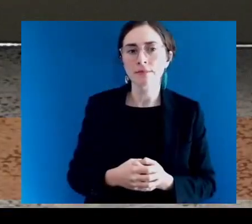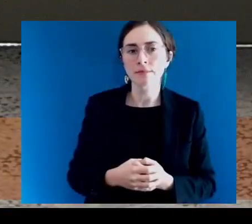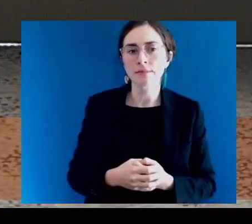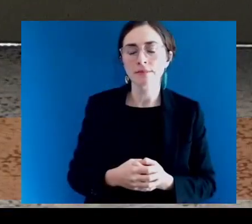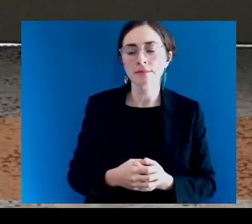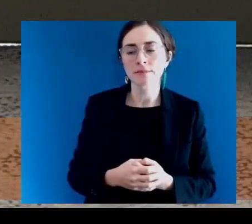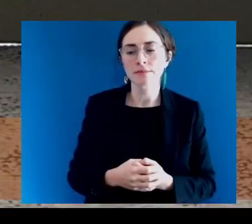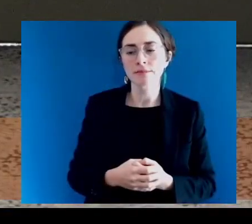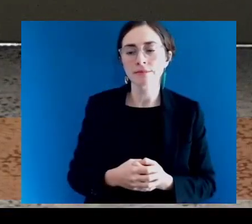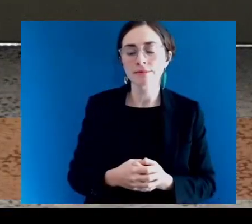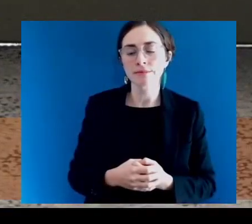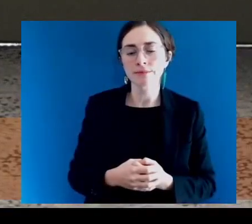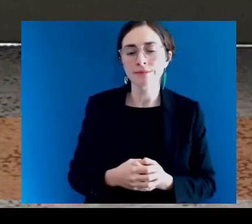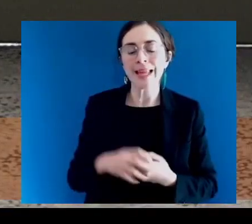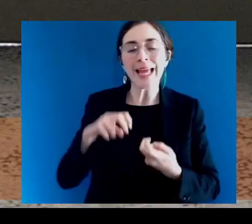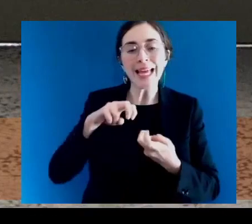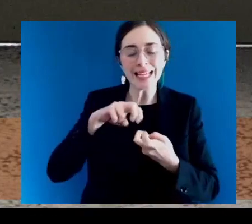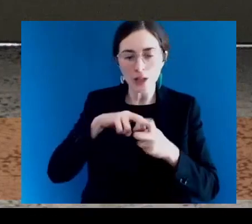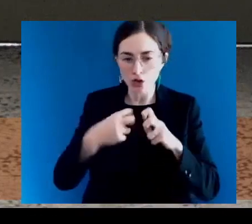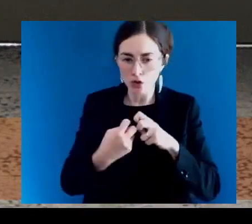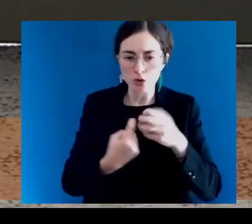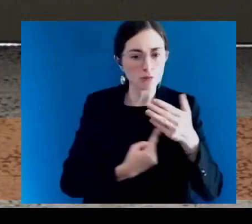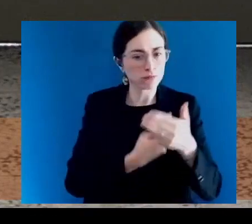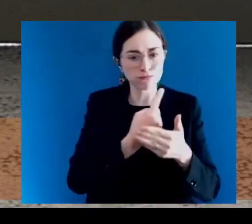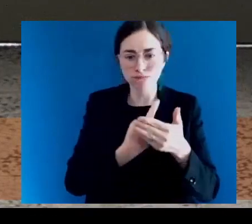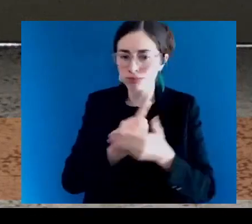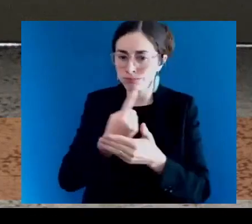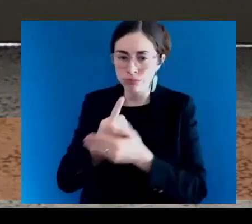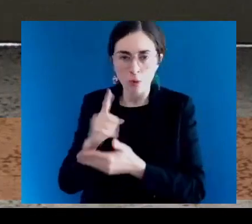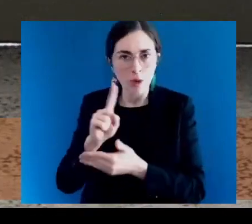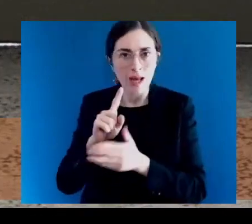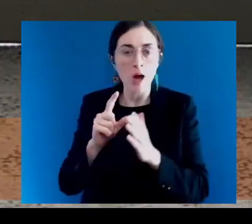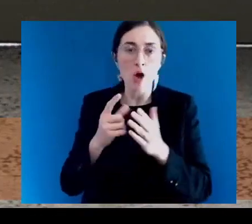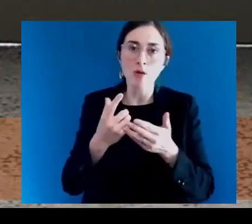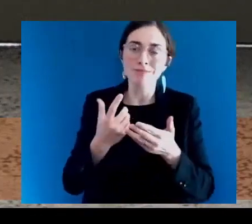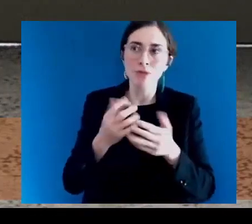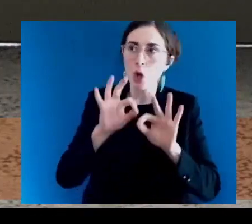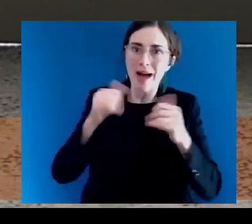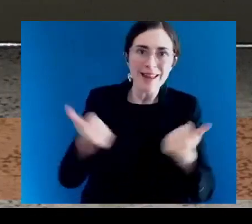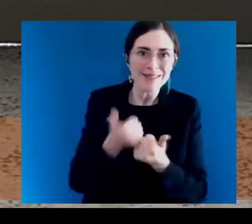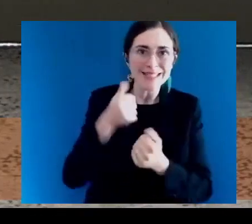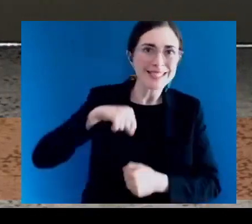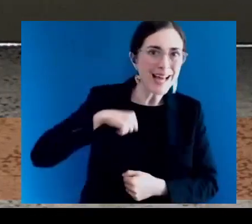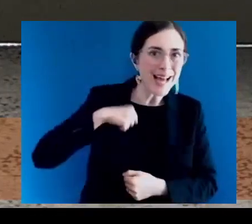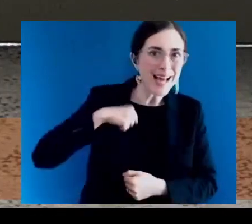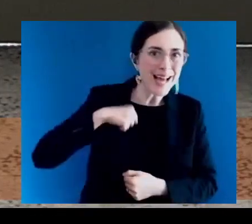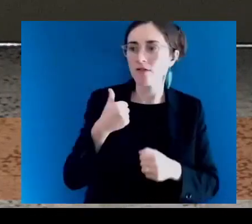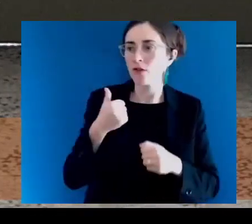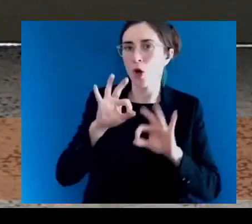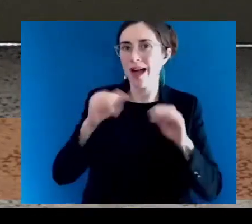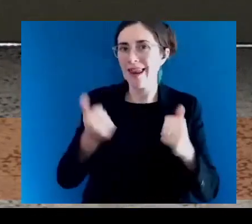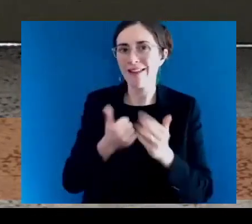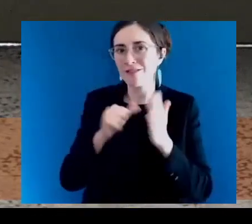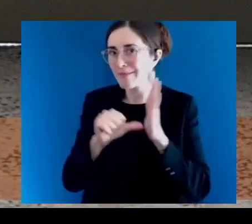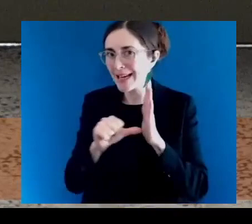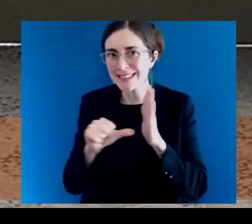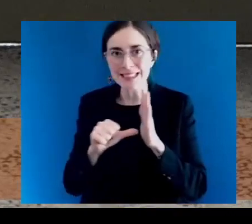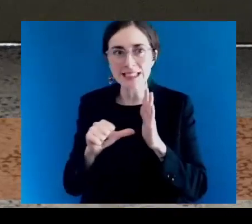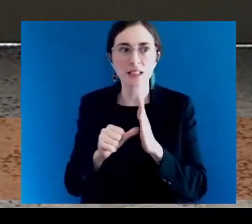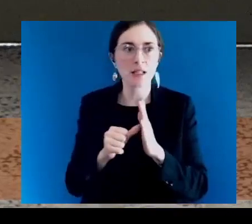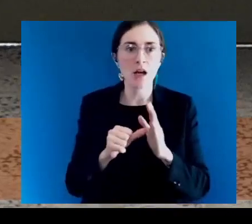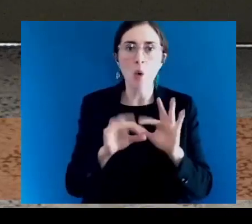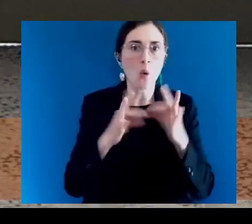around resourcing, financial, staffing, organisational capacity, competing commitments. Yes.